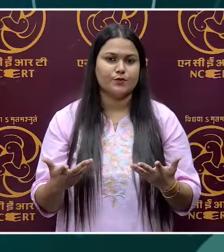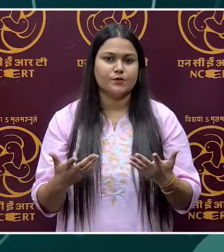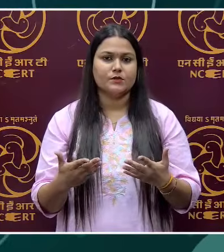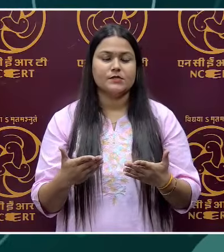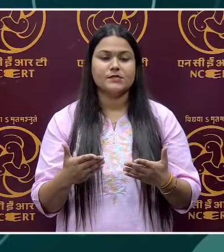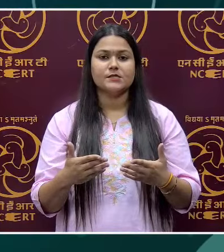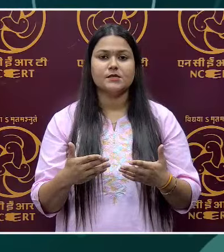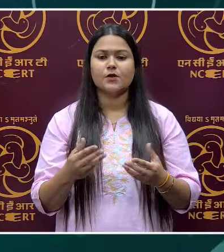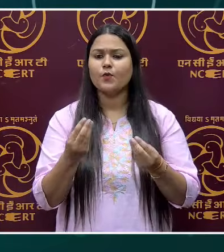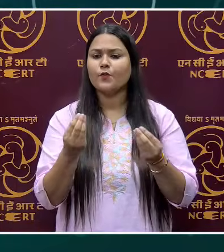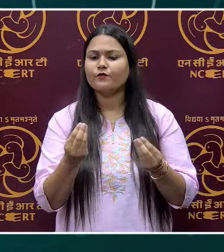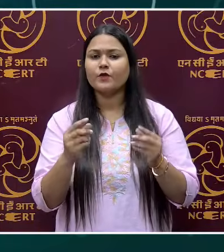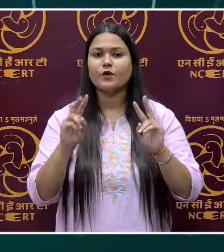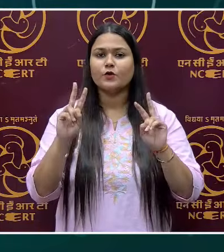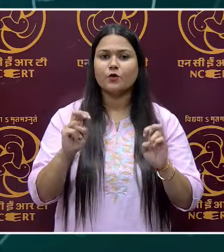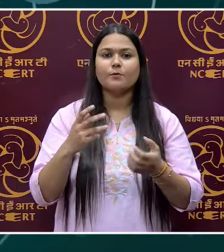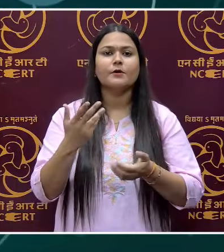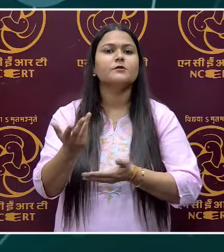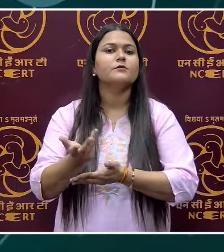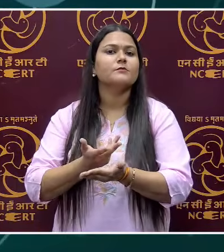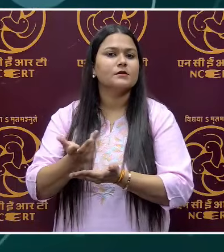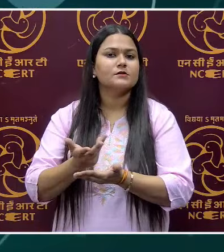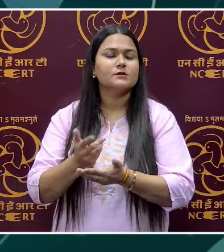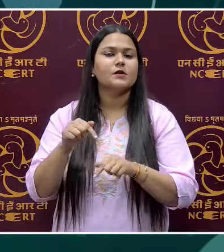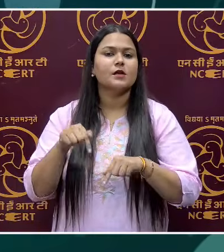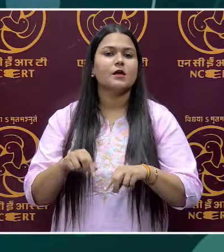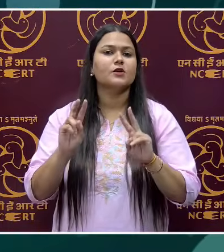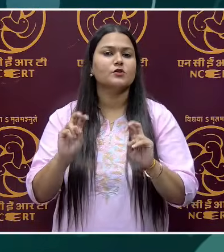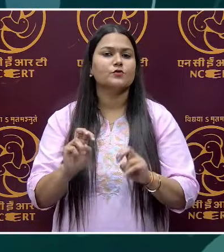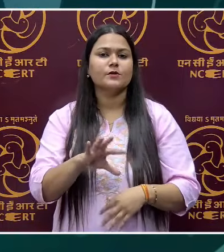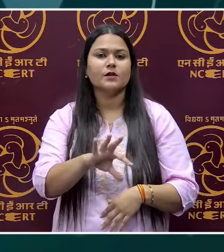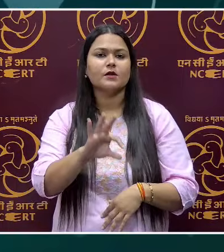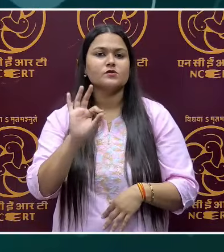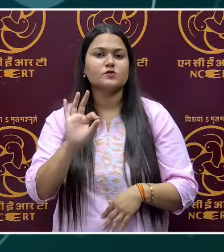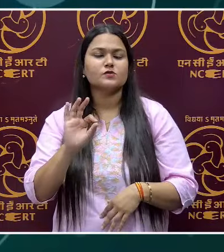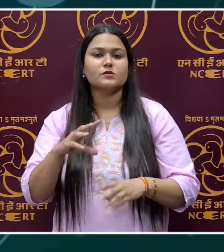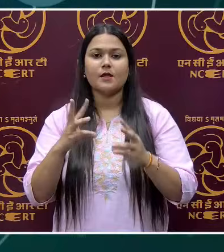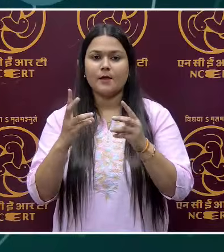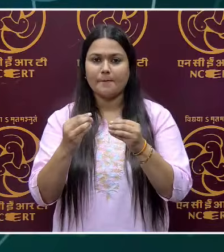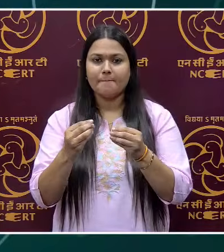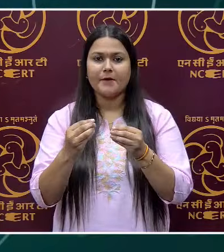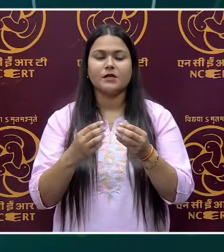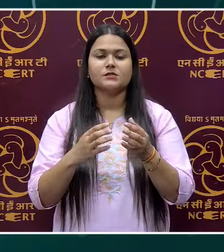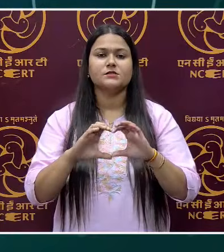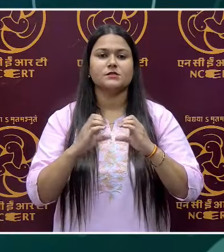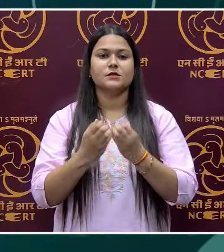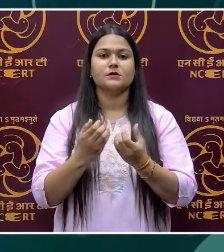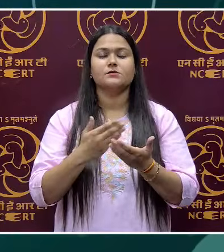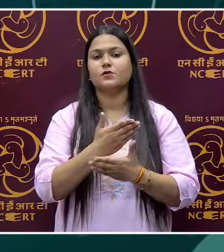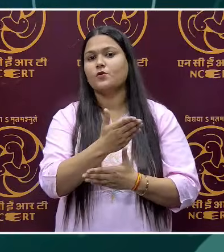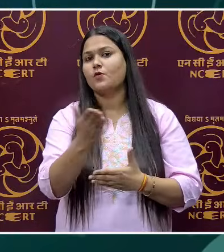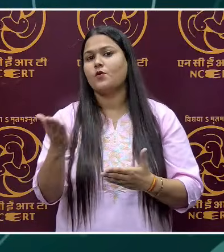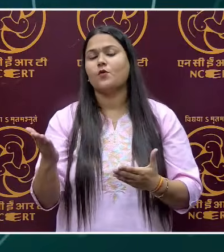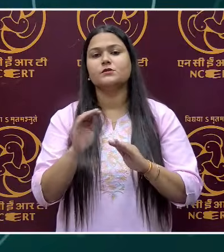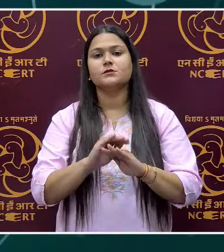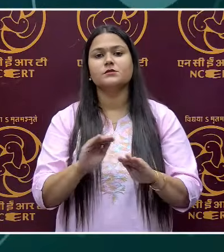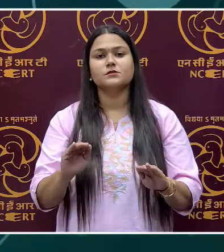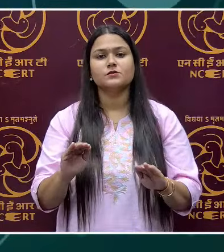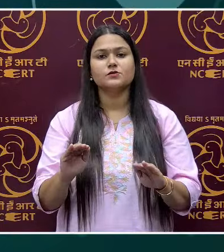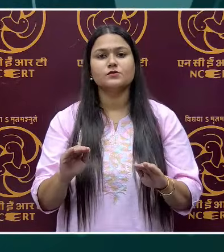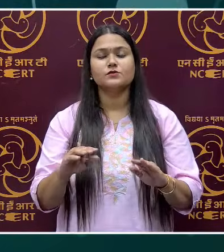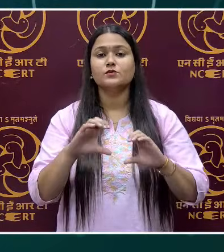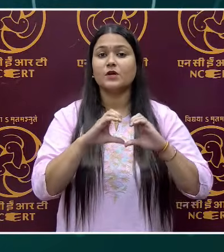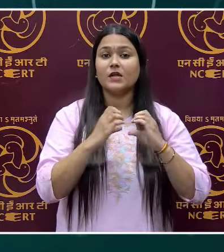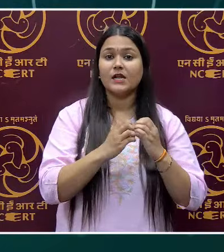certain topics to be discussed, and today we are taking up maths class, and this is for all the students studying in class